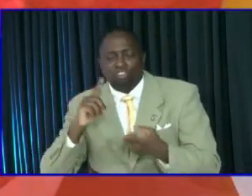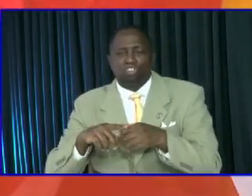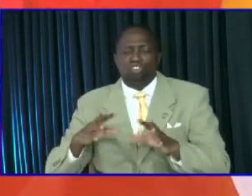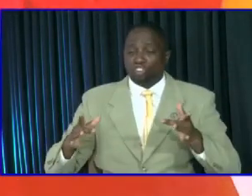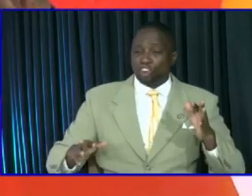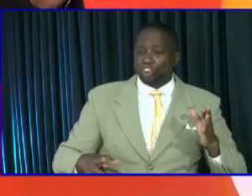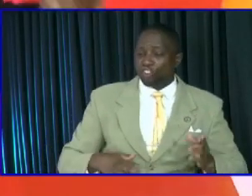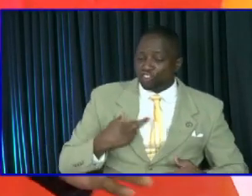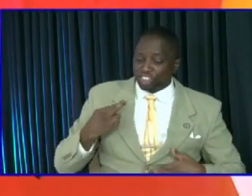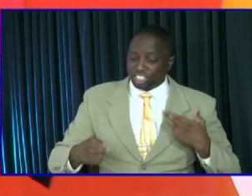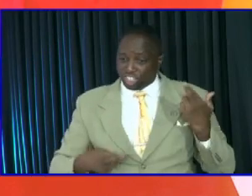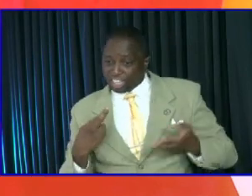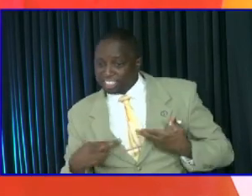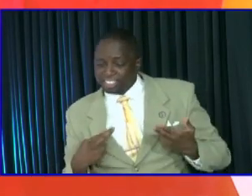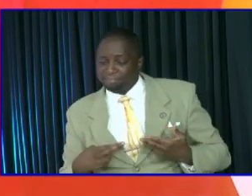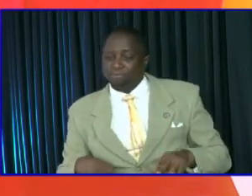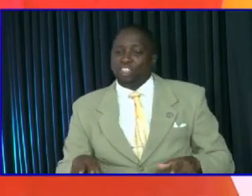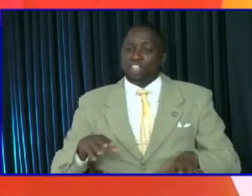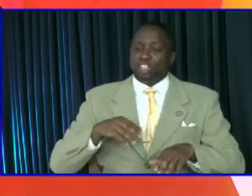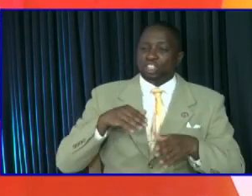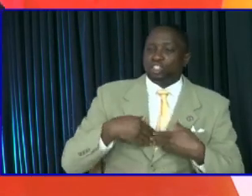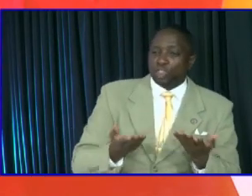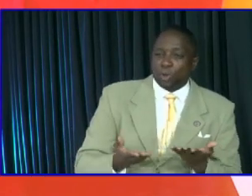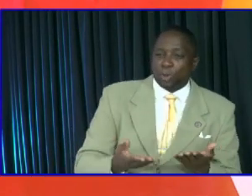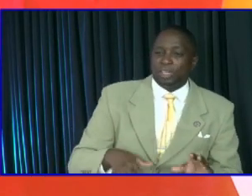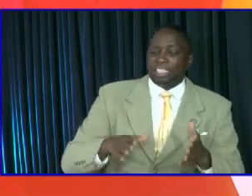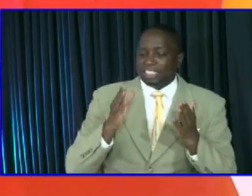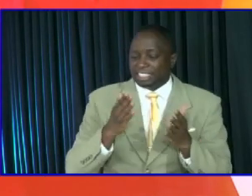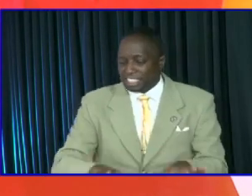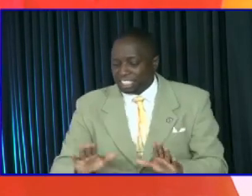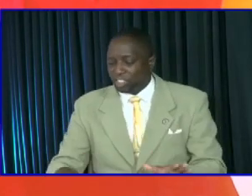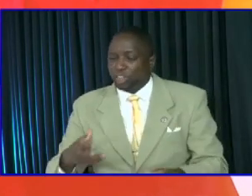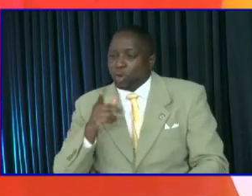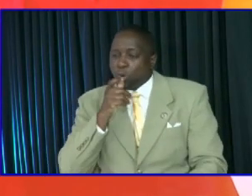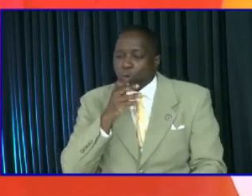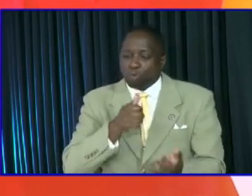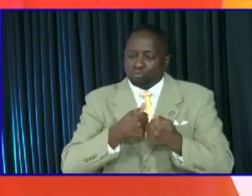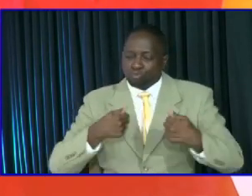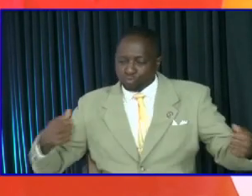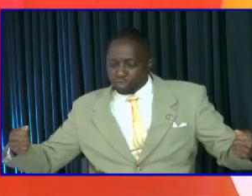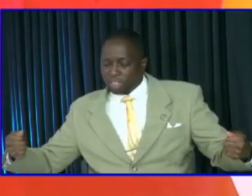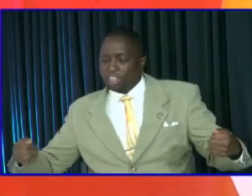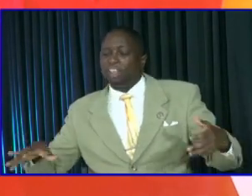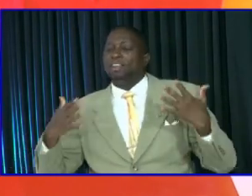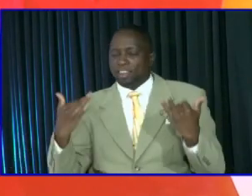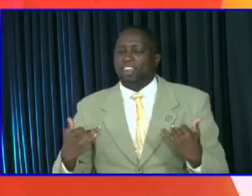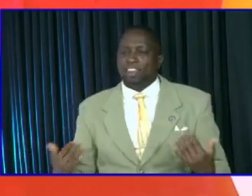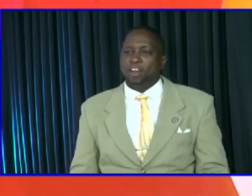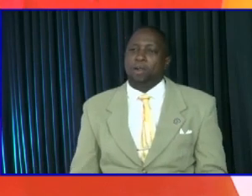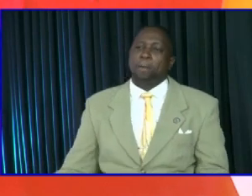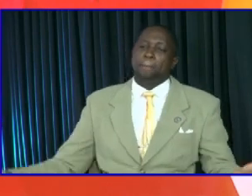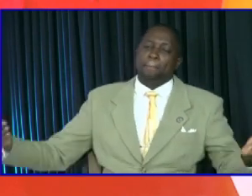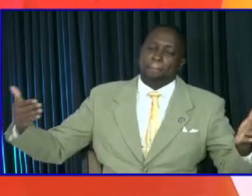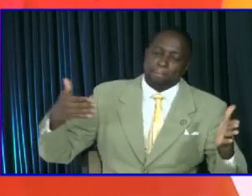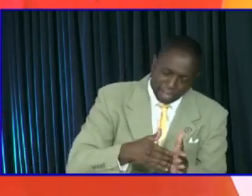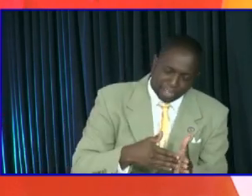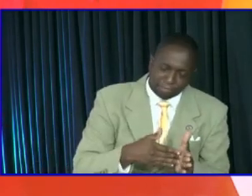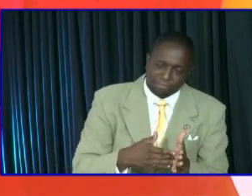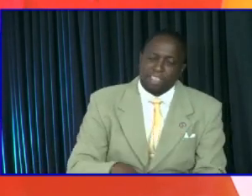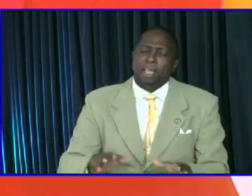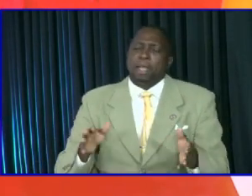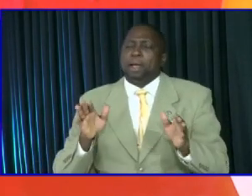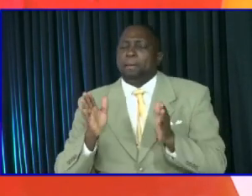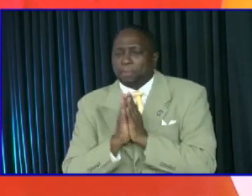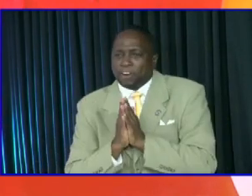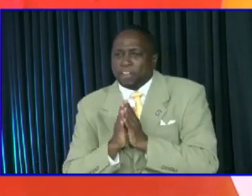thee which was gone astray has now come back. We pray for broken homes, O God. We pray for families that